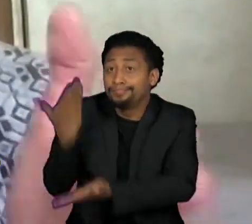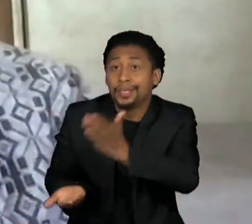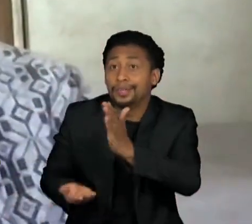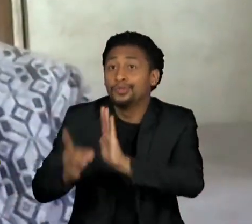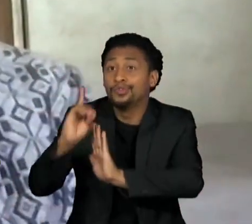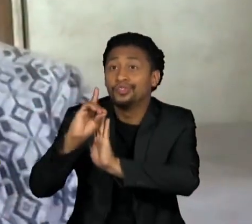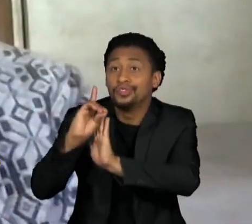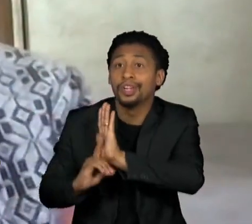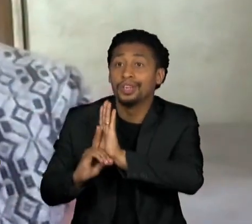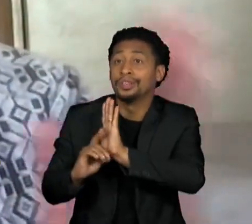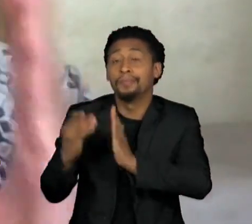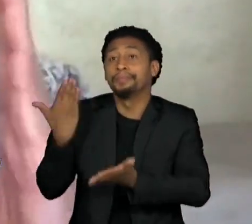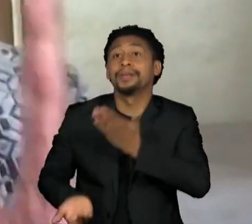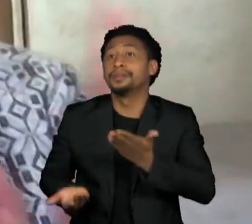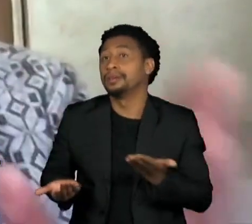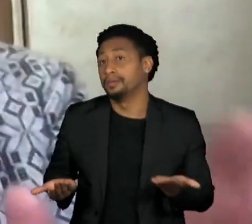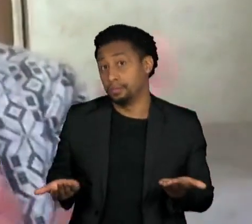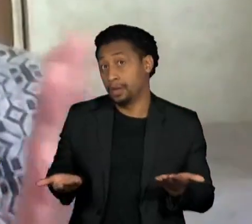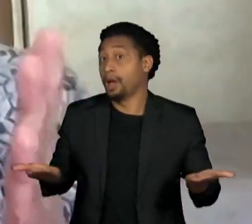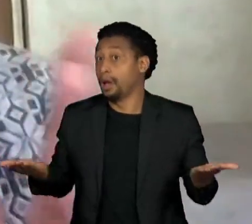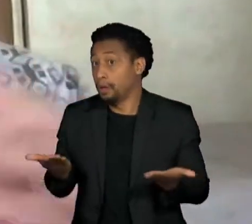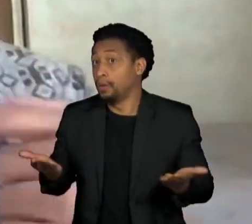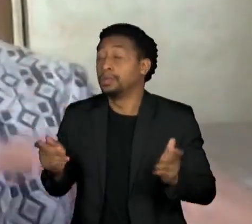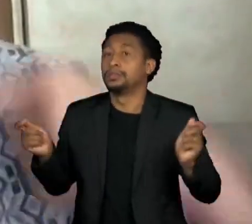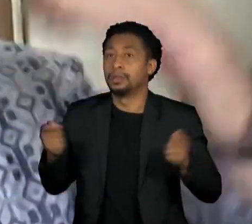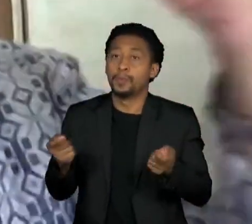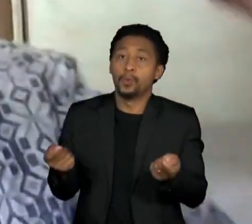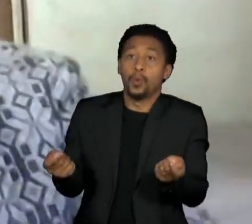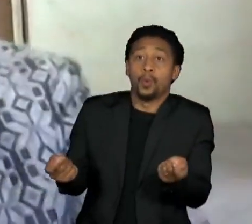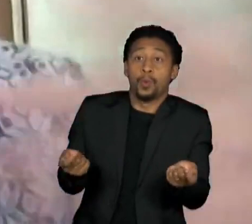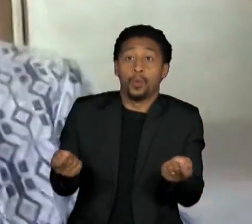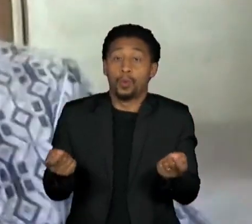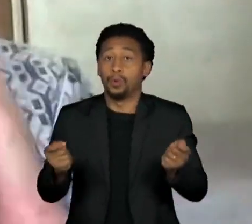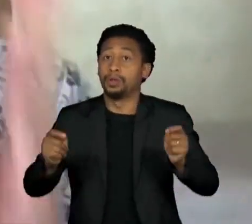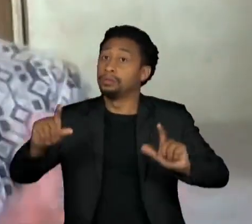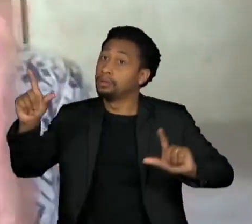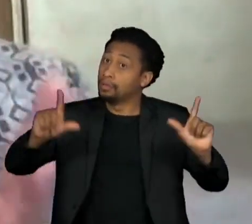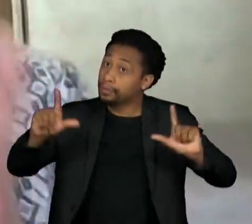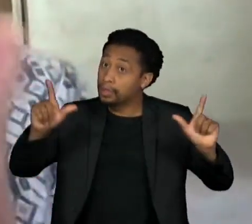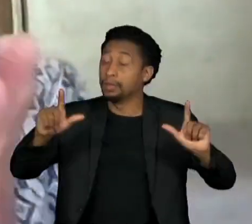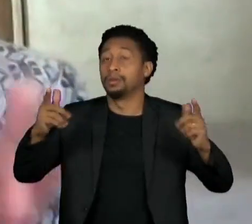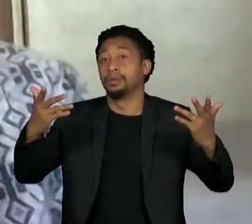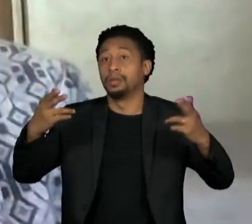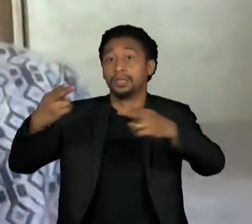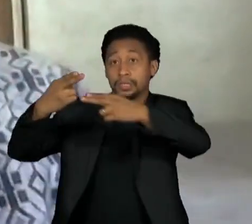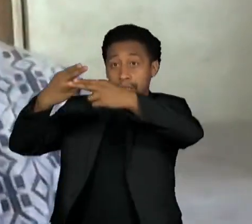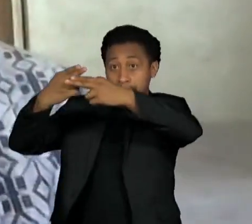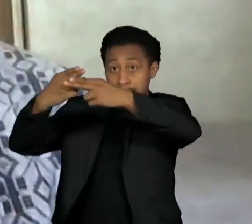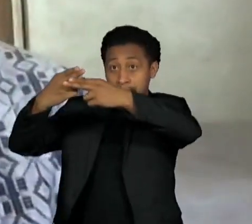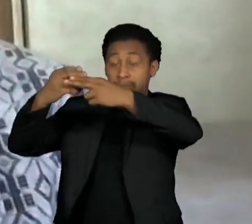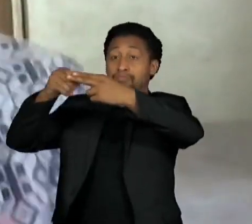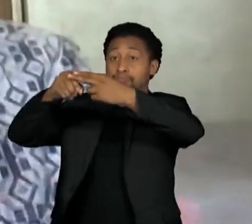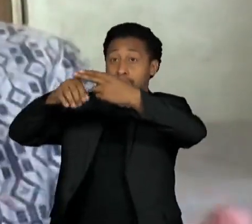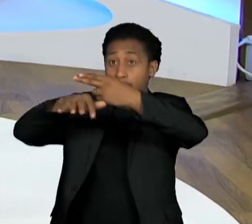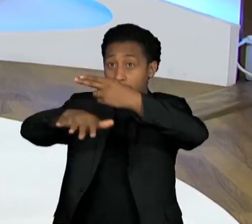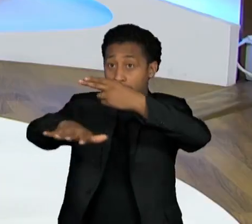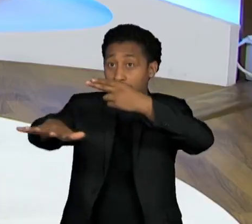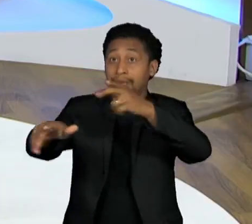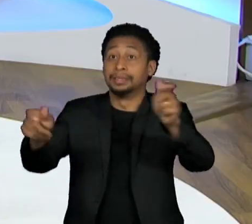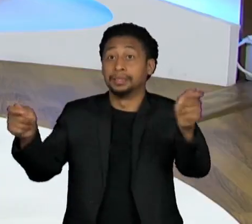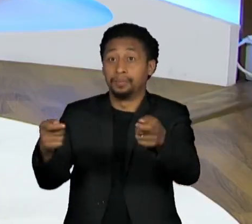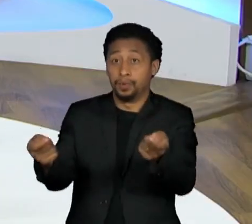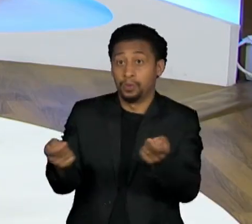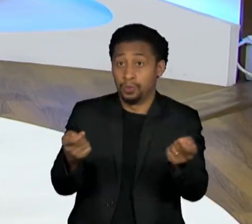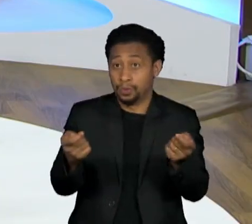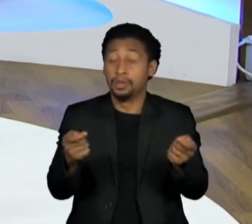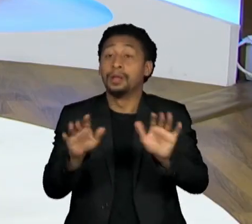right now you control of the television, of the satellite waves that are pushing this. But online, it